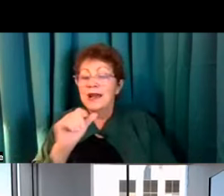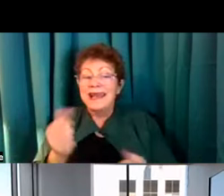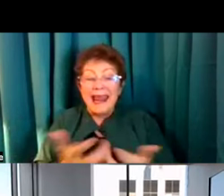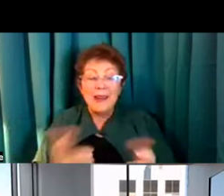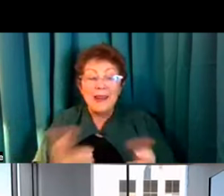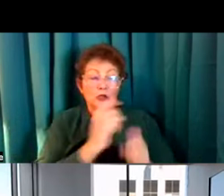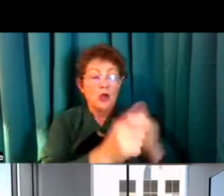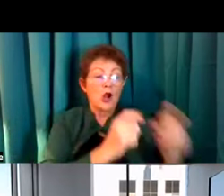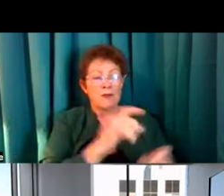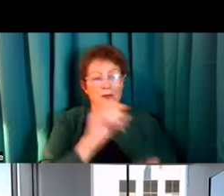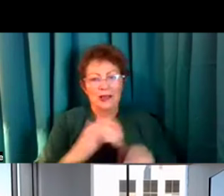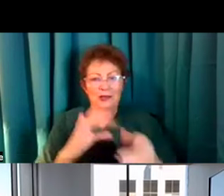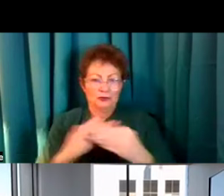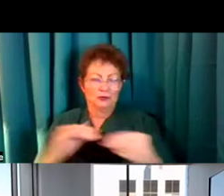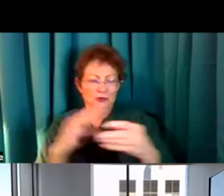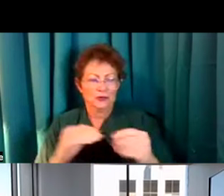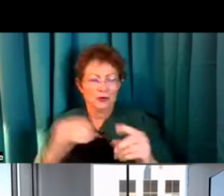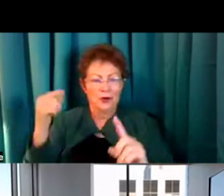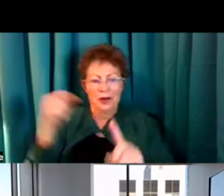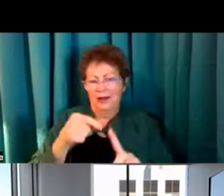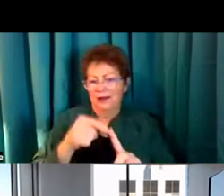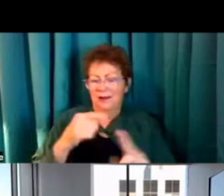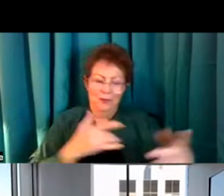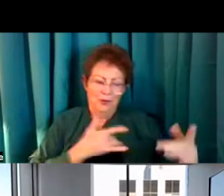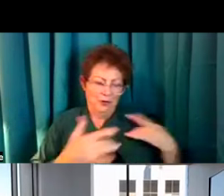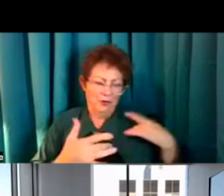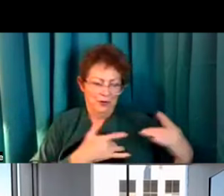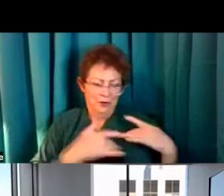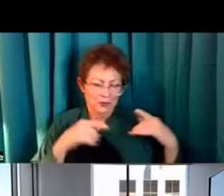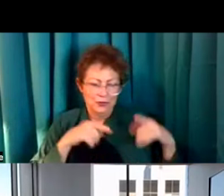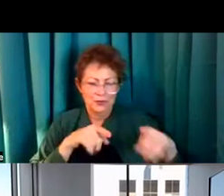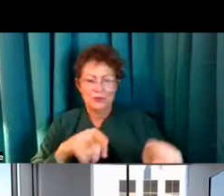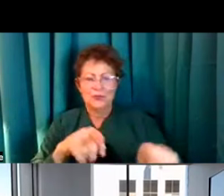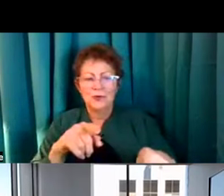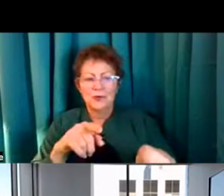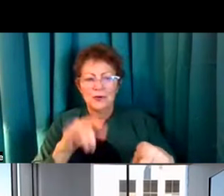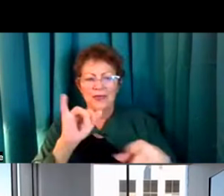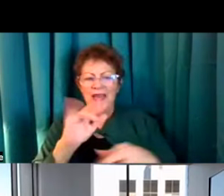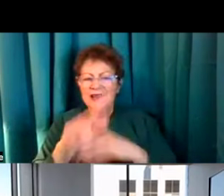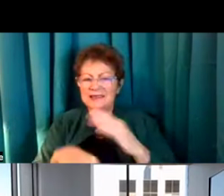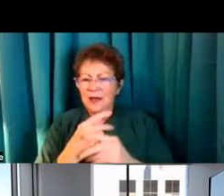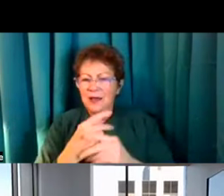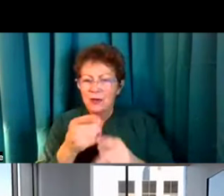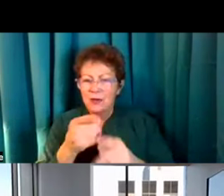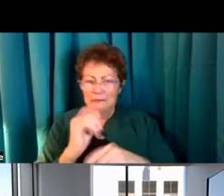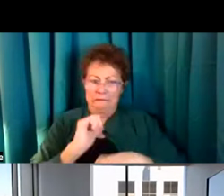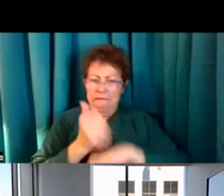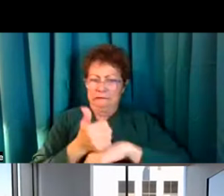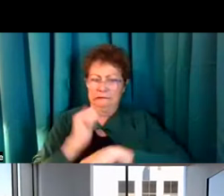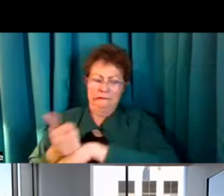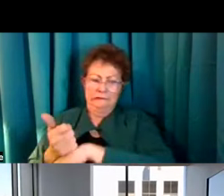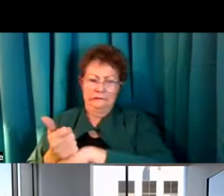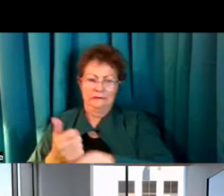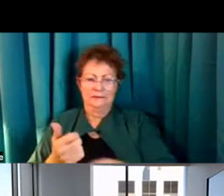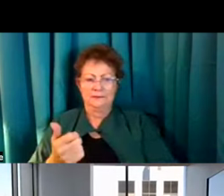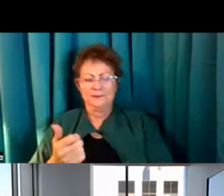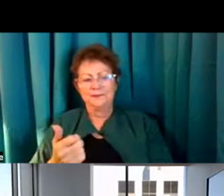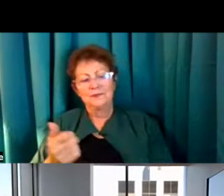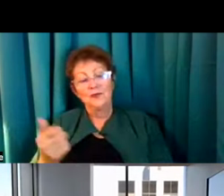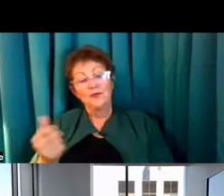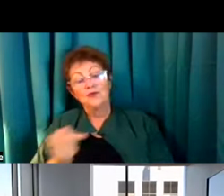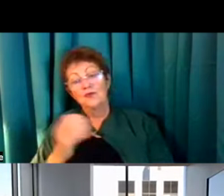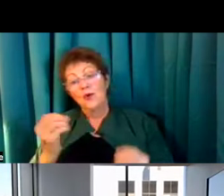like the story that people were concerned about during the period of time when these rules were put in place. And so